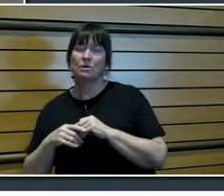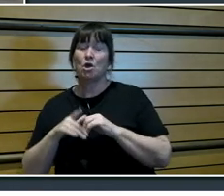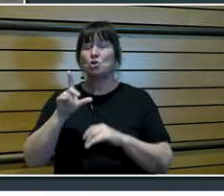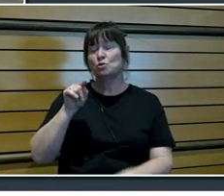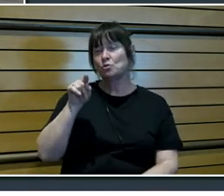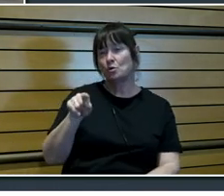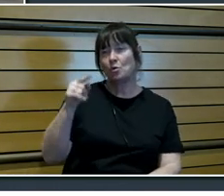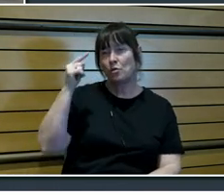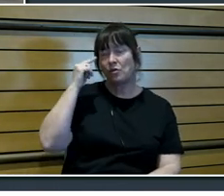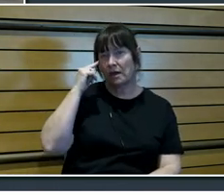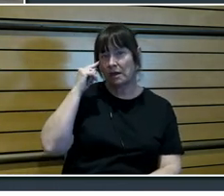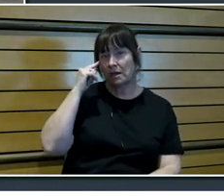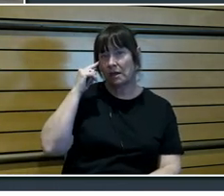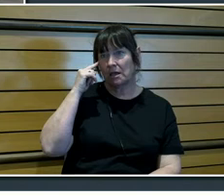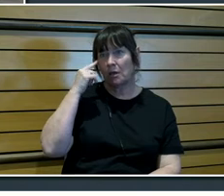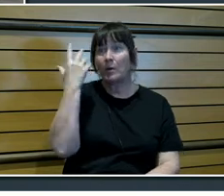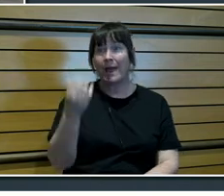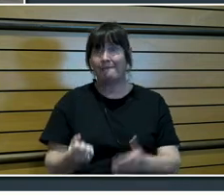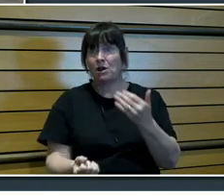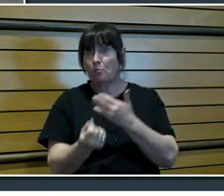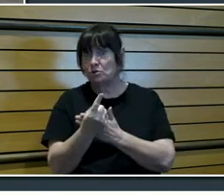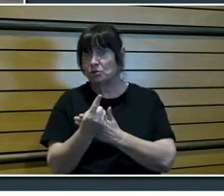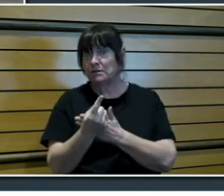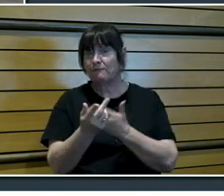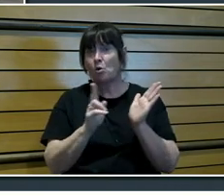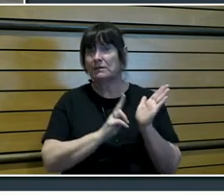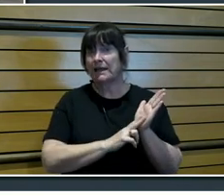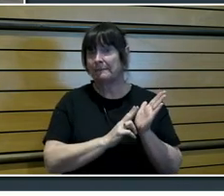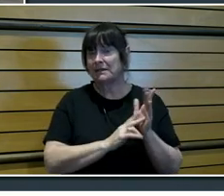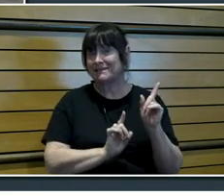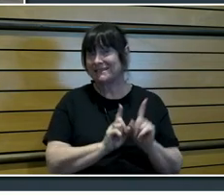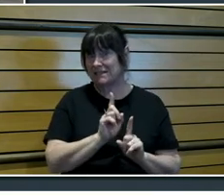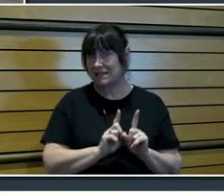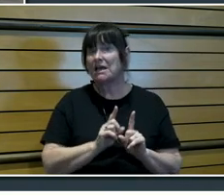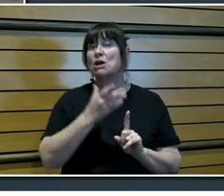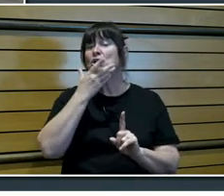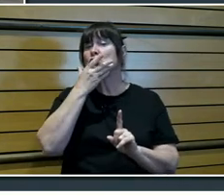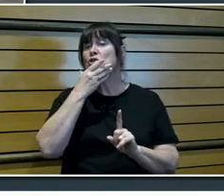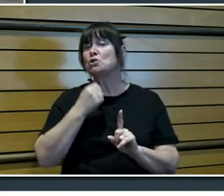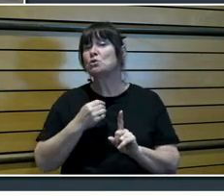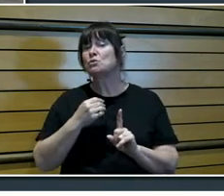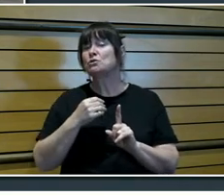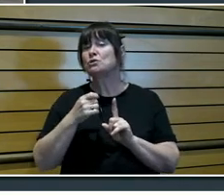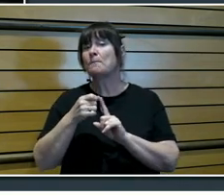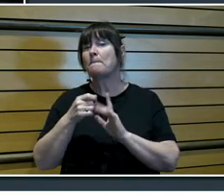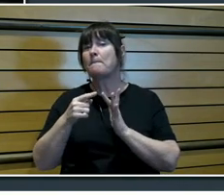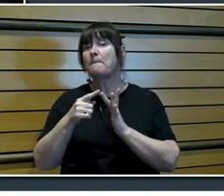do you think that there is an opportunity here for Napier to use the Pilot City